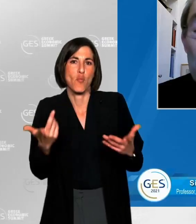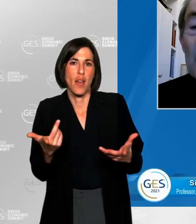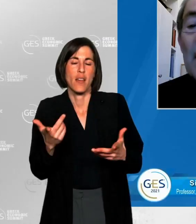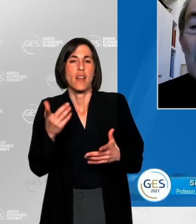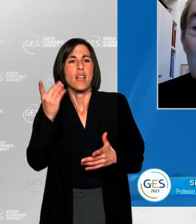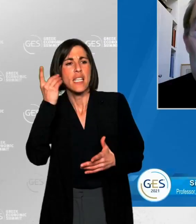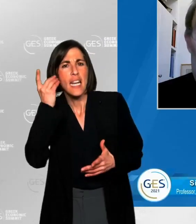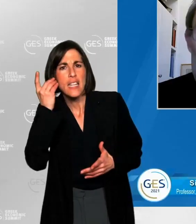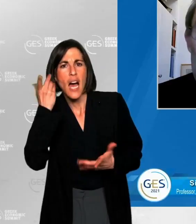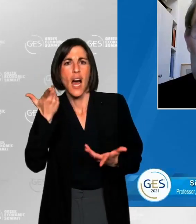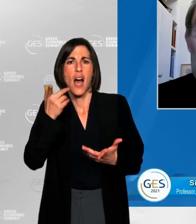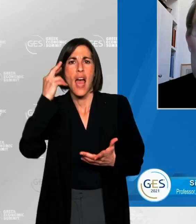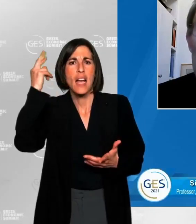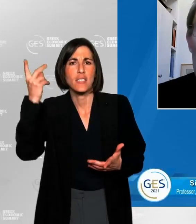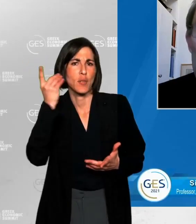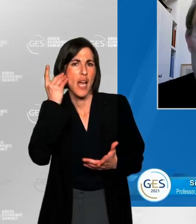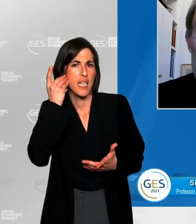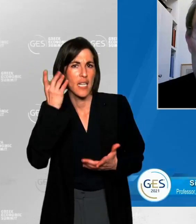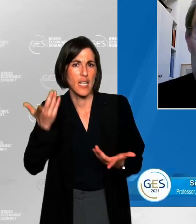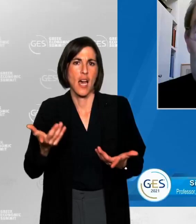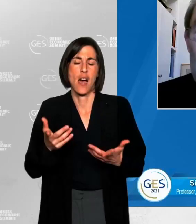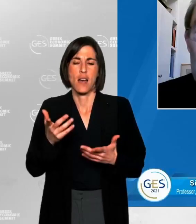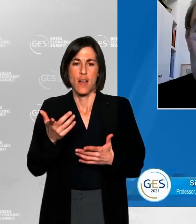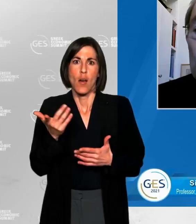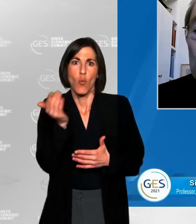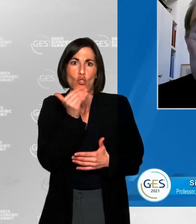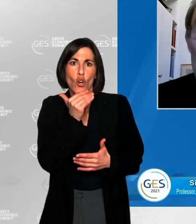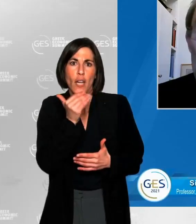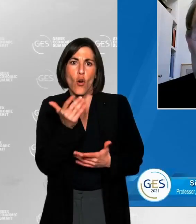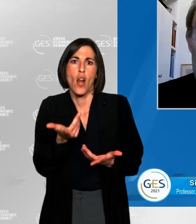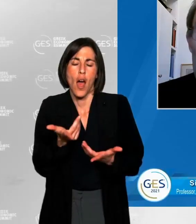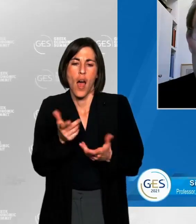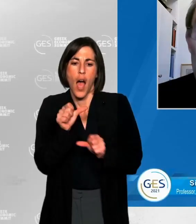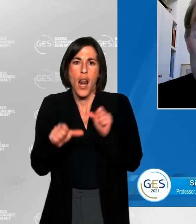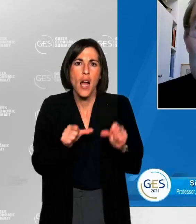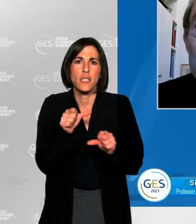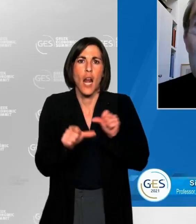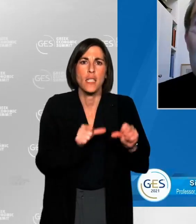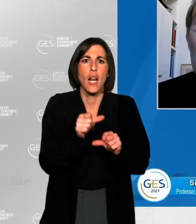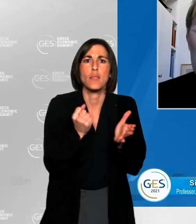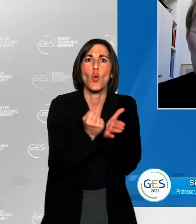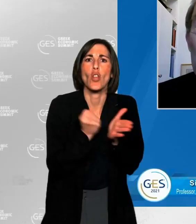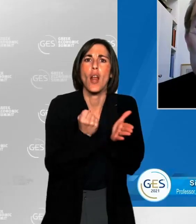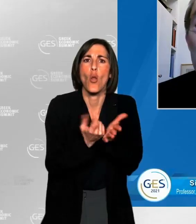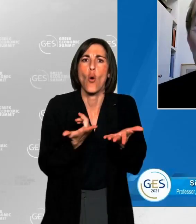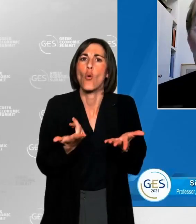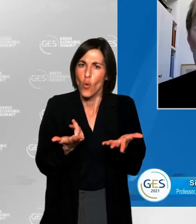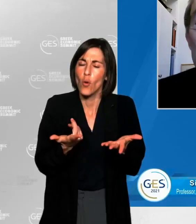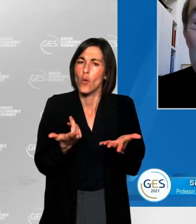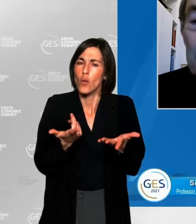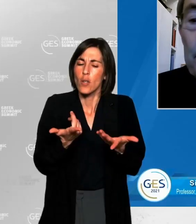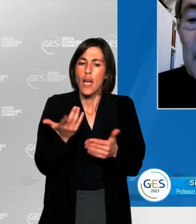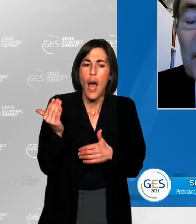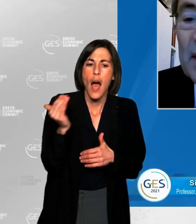inventing something and seeing it being spread was considered to be a very, very short time. well, the